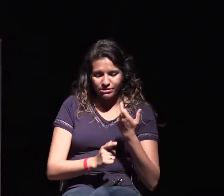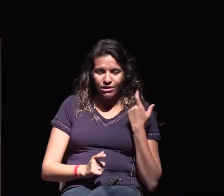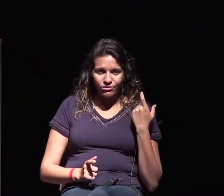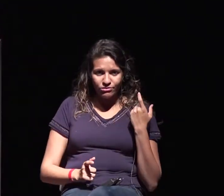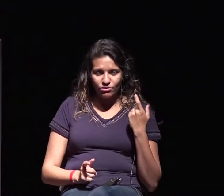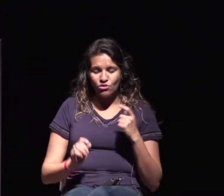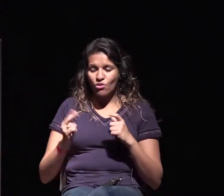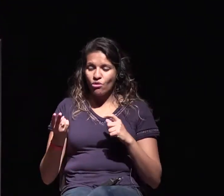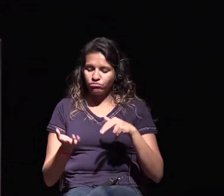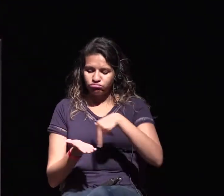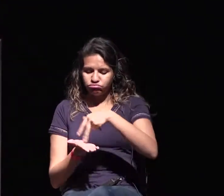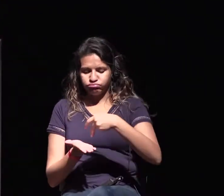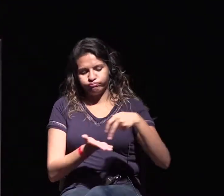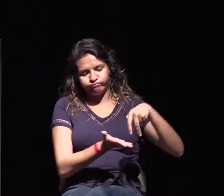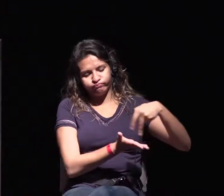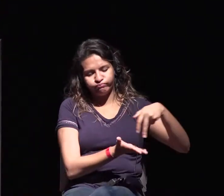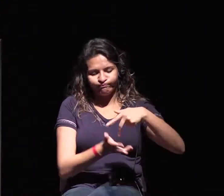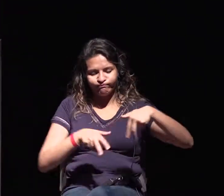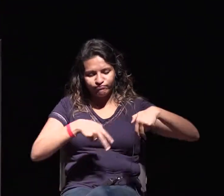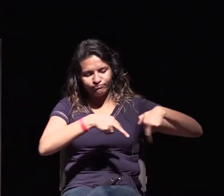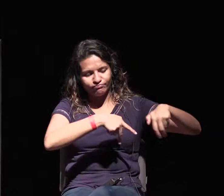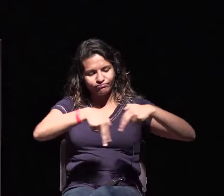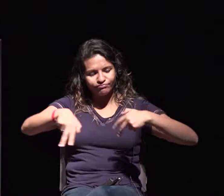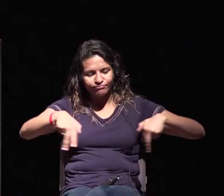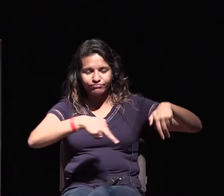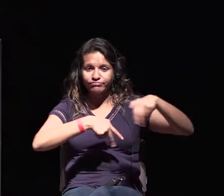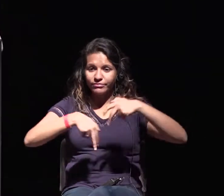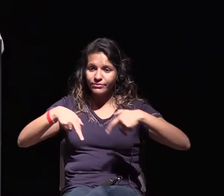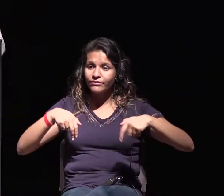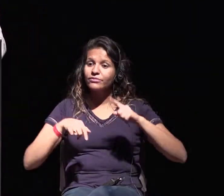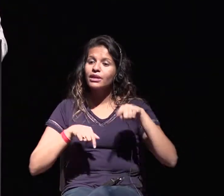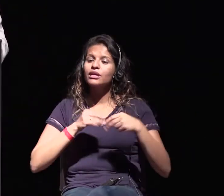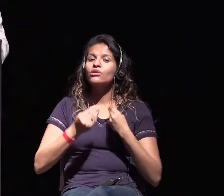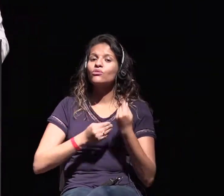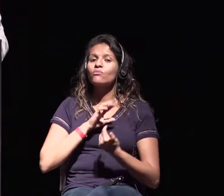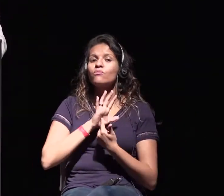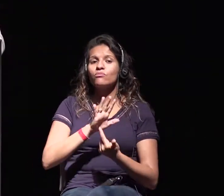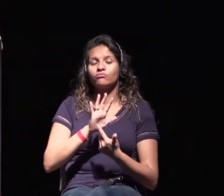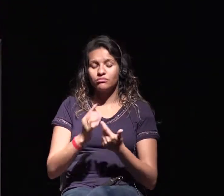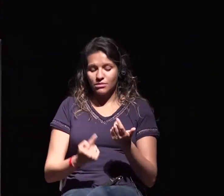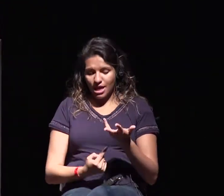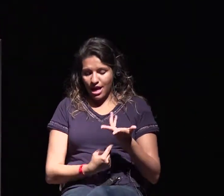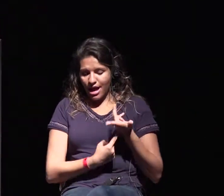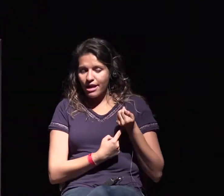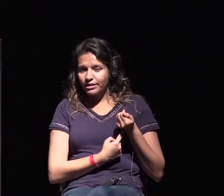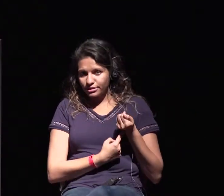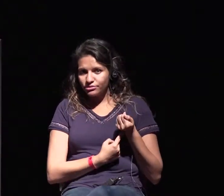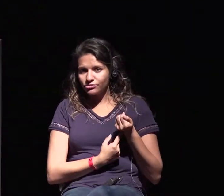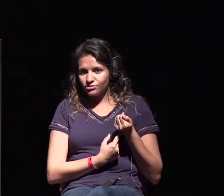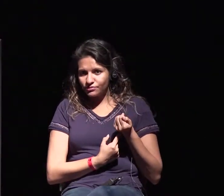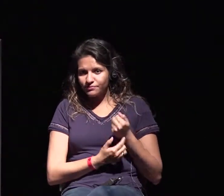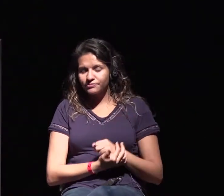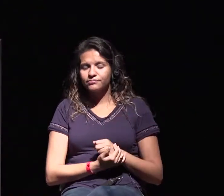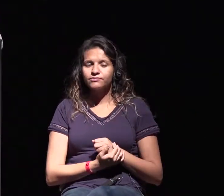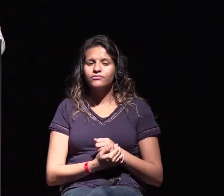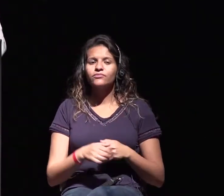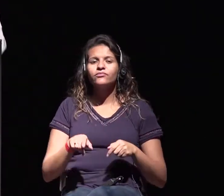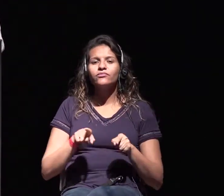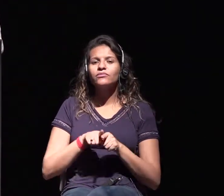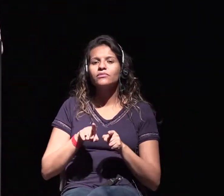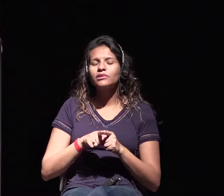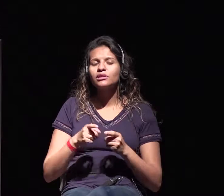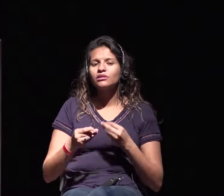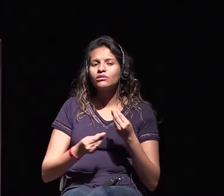and the positions of works of art. To expose an exhibition is to strip bare and make do